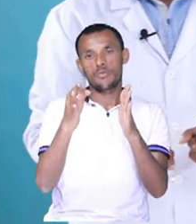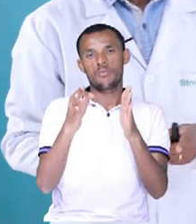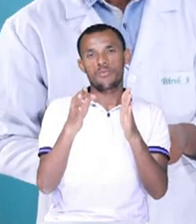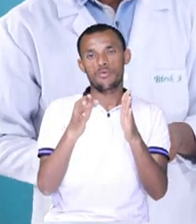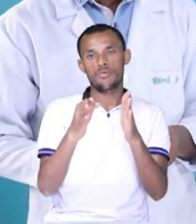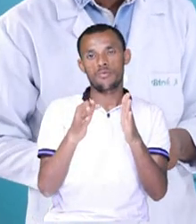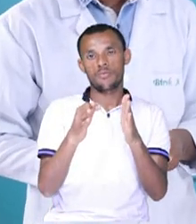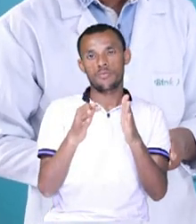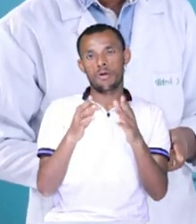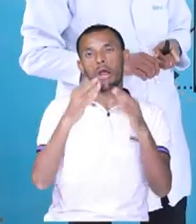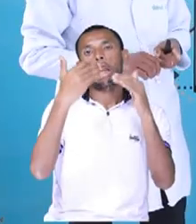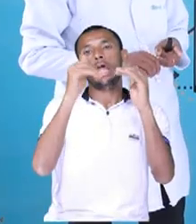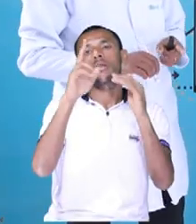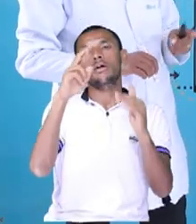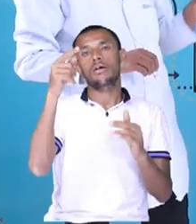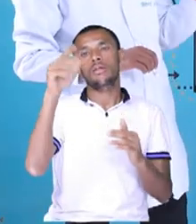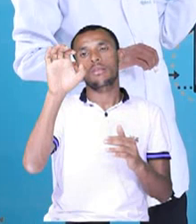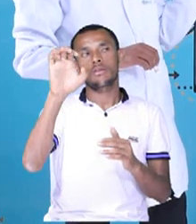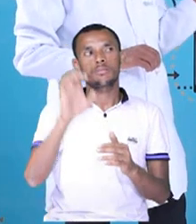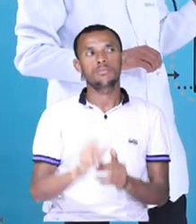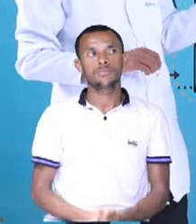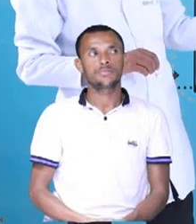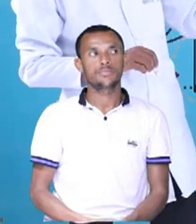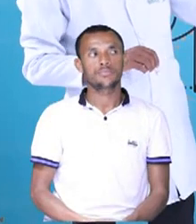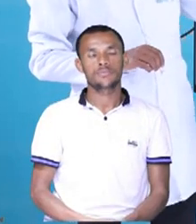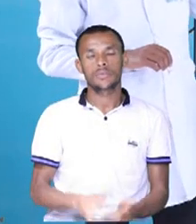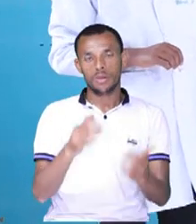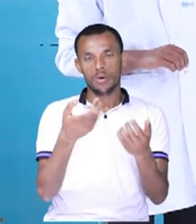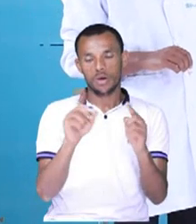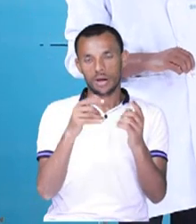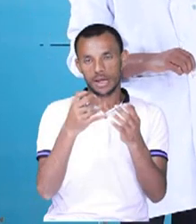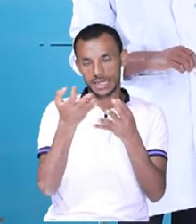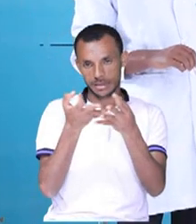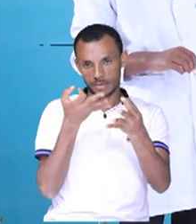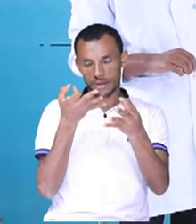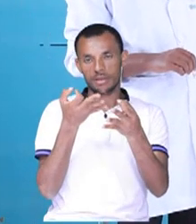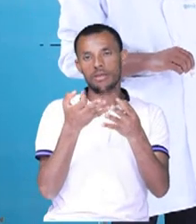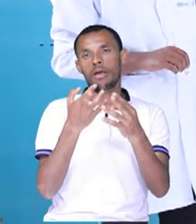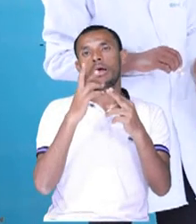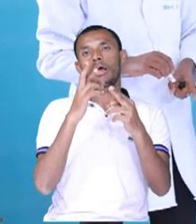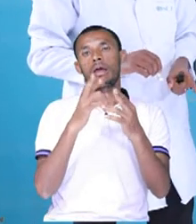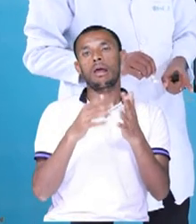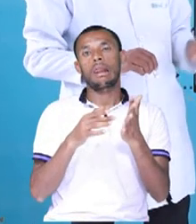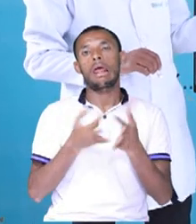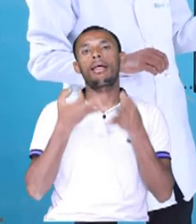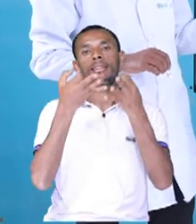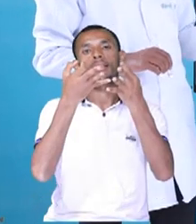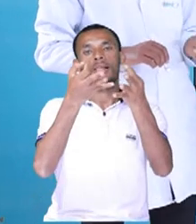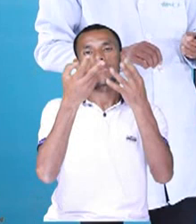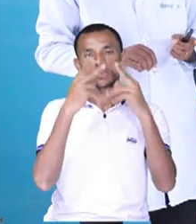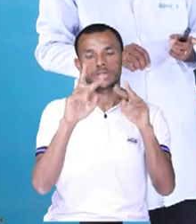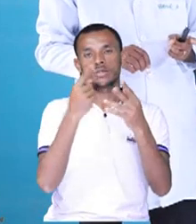unit of rates. When expressed in terms of reactant concentration, The rate